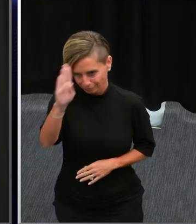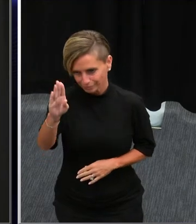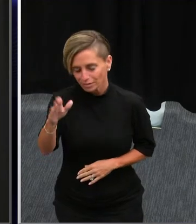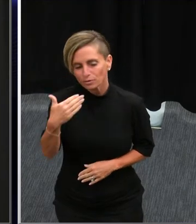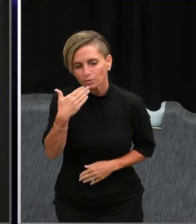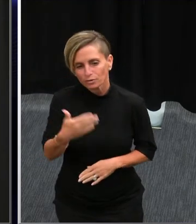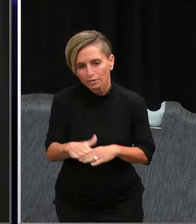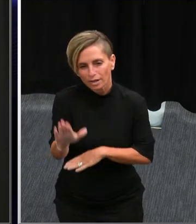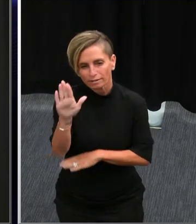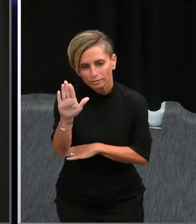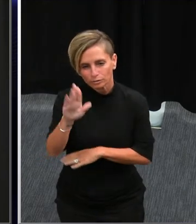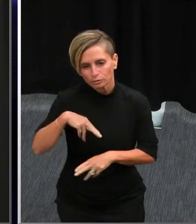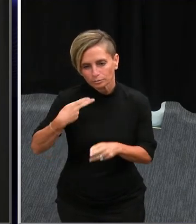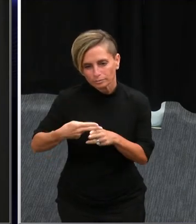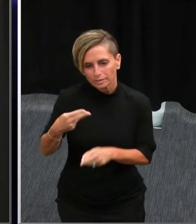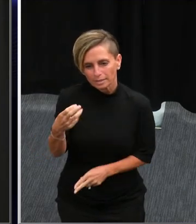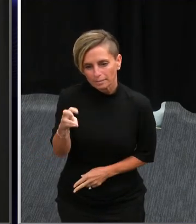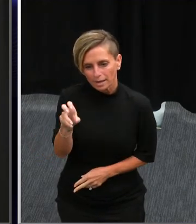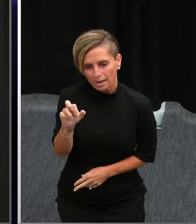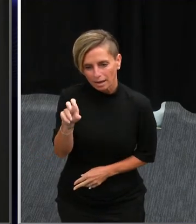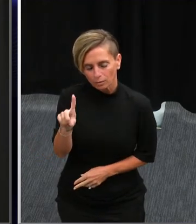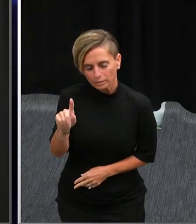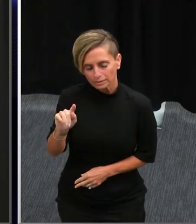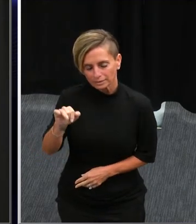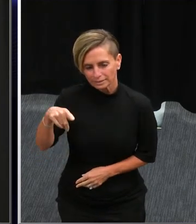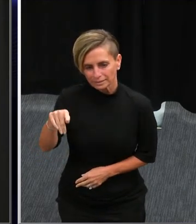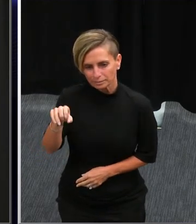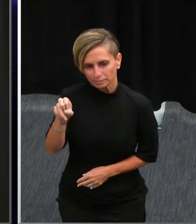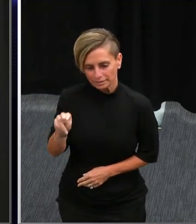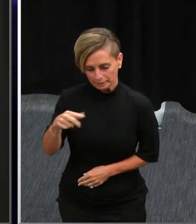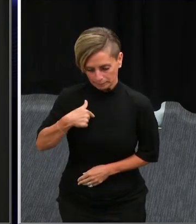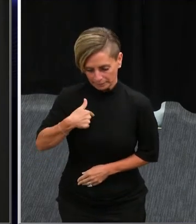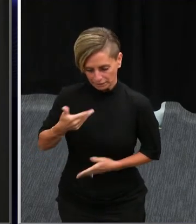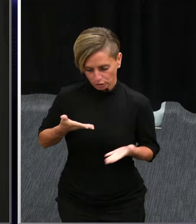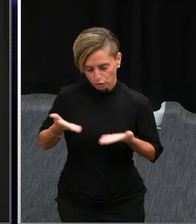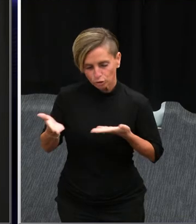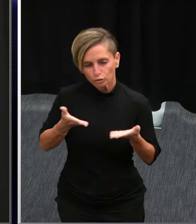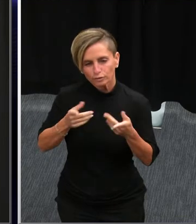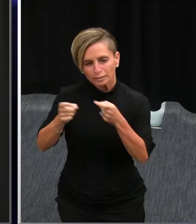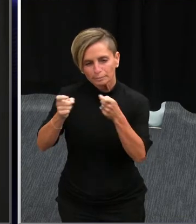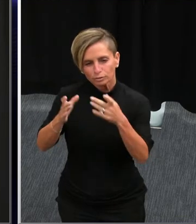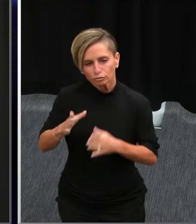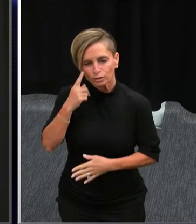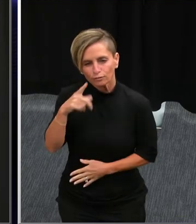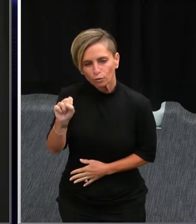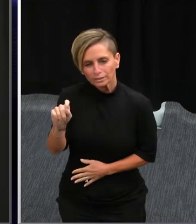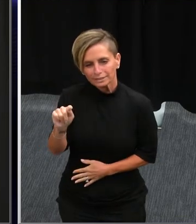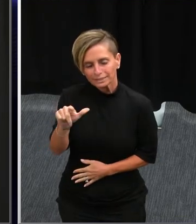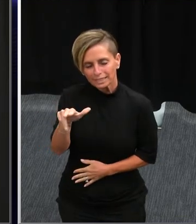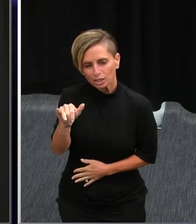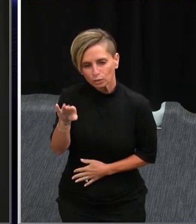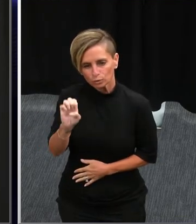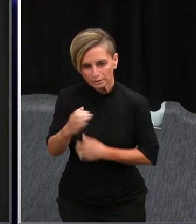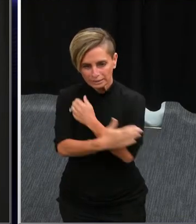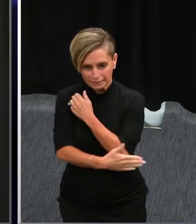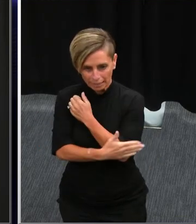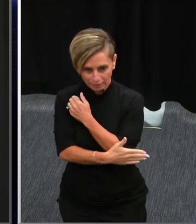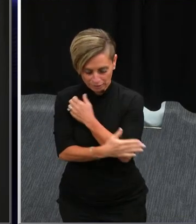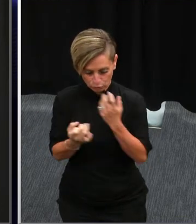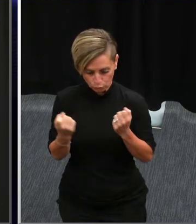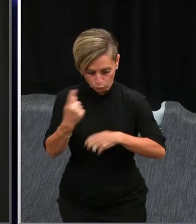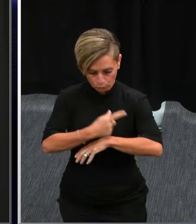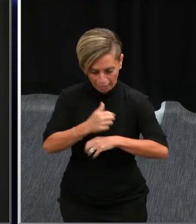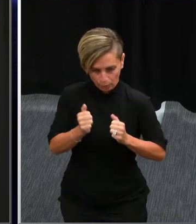Good afternoon. My name is Howard Tipton, and I serve as the St. Lucie County Administrator. With me today is